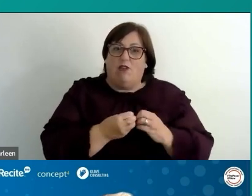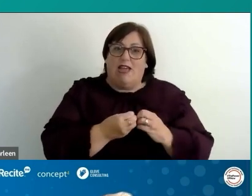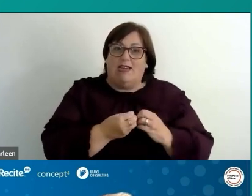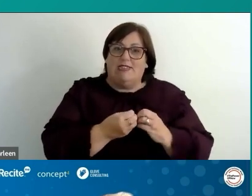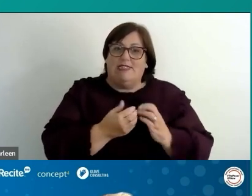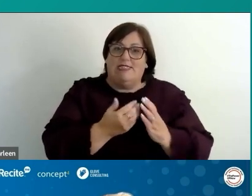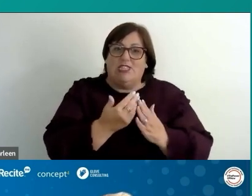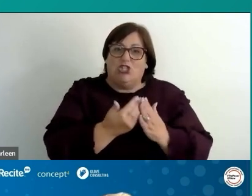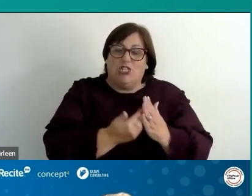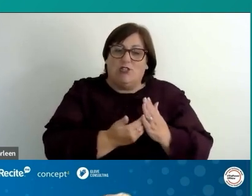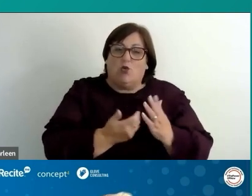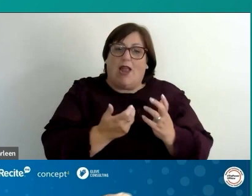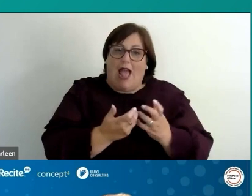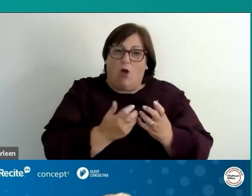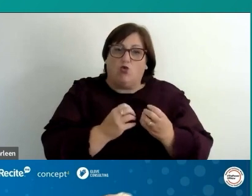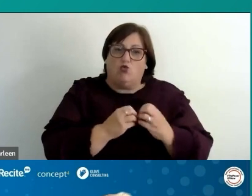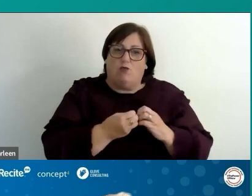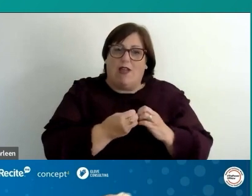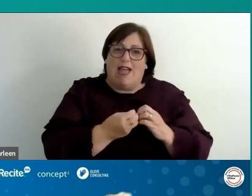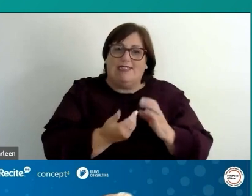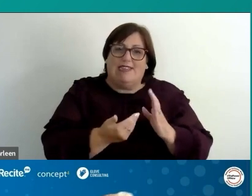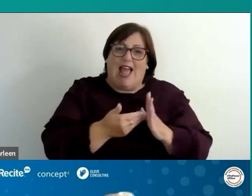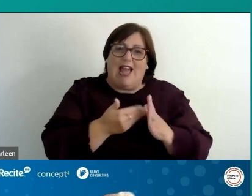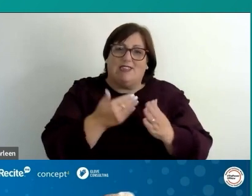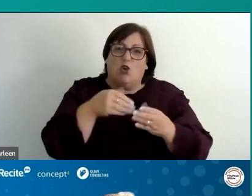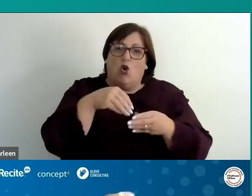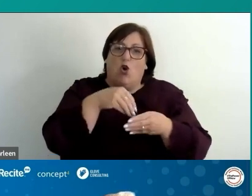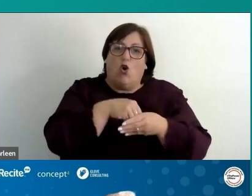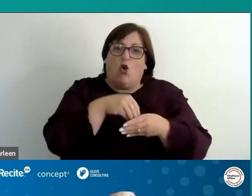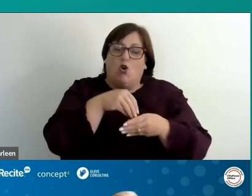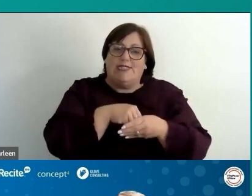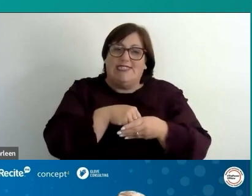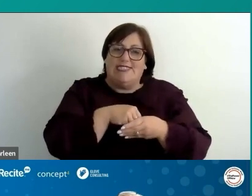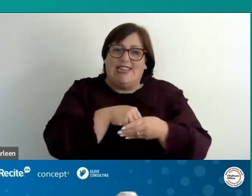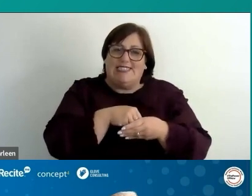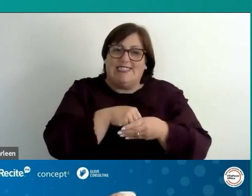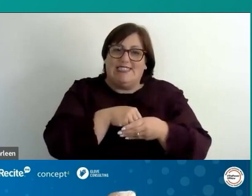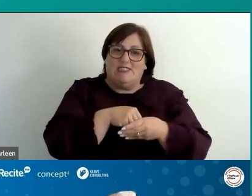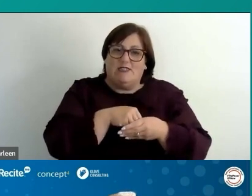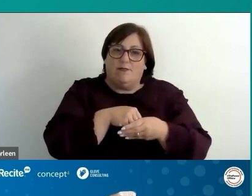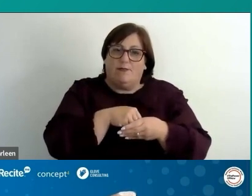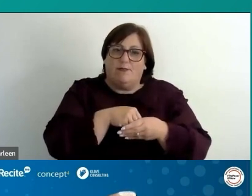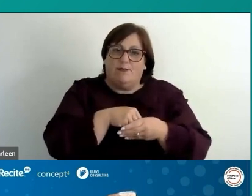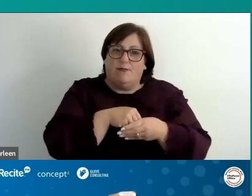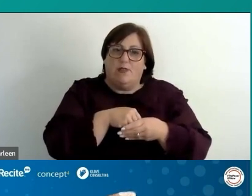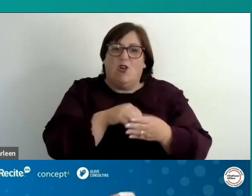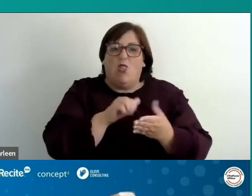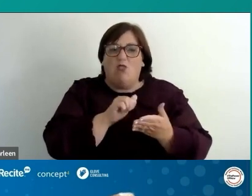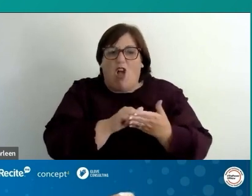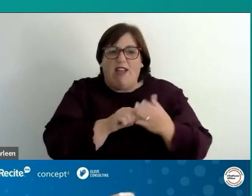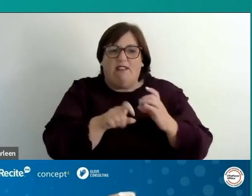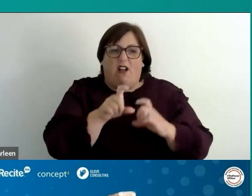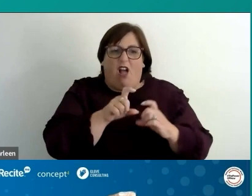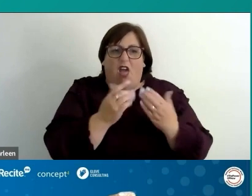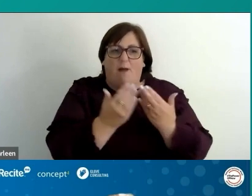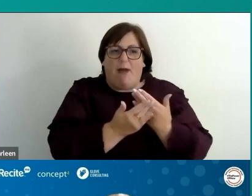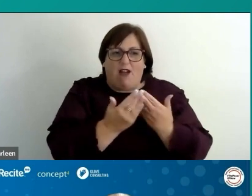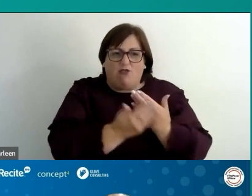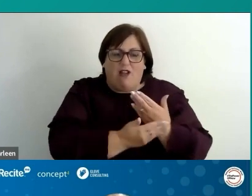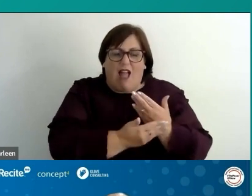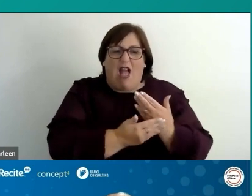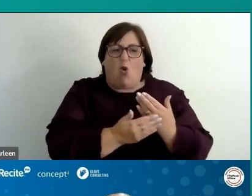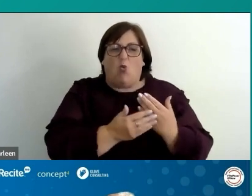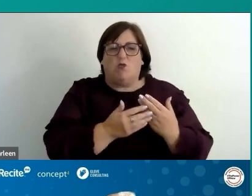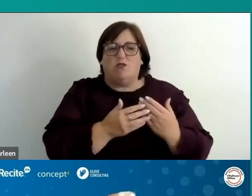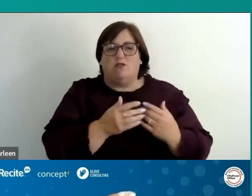then add content, blogs for instance, making sure fonts are the right, or the color background, the contrast, or